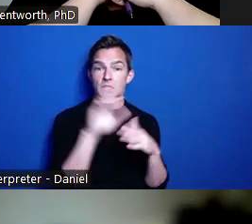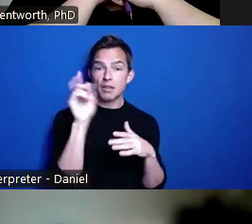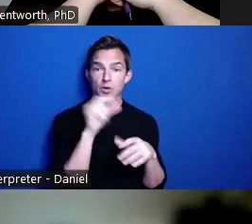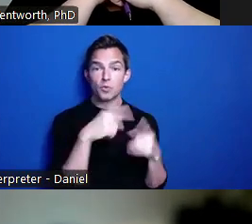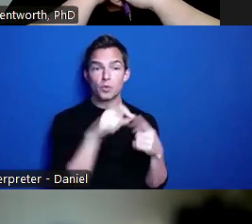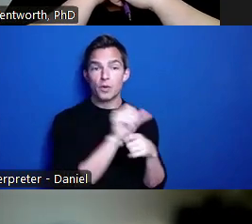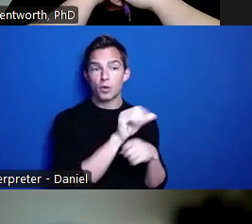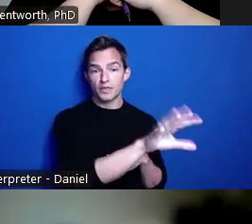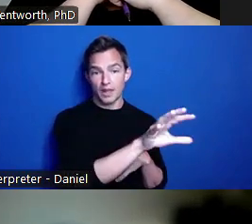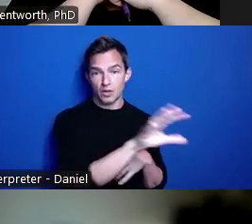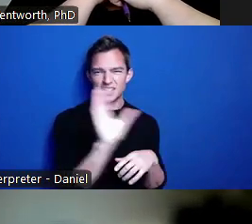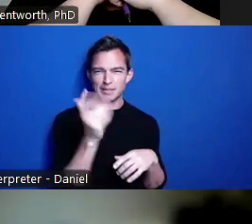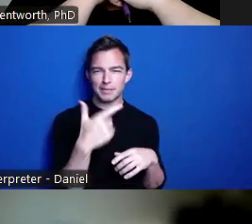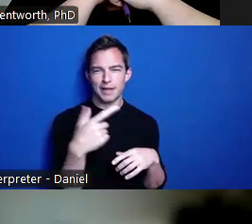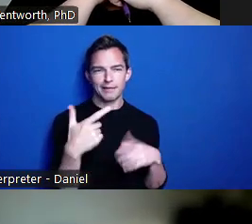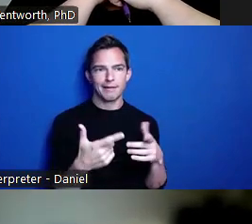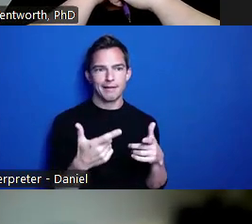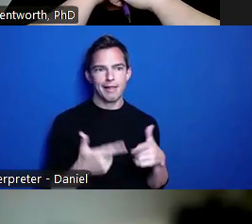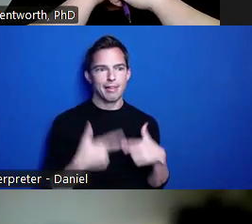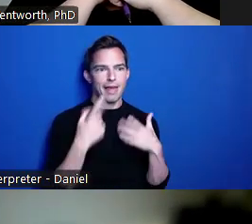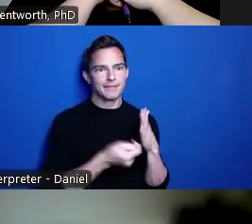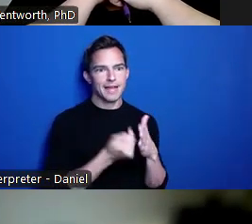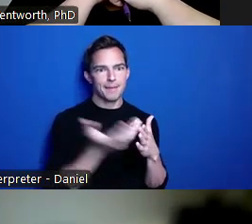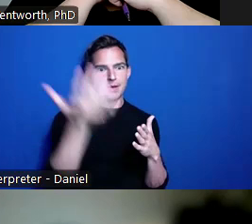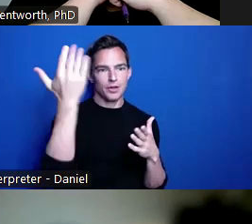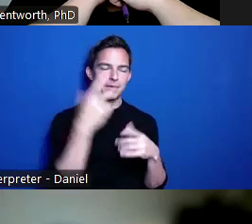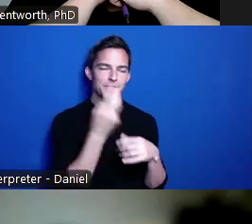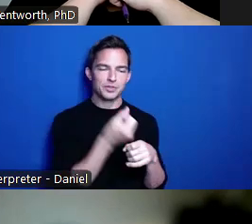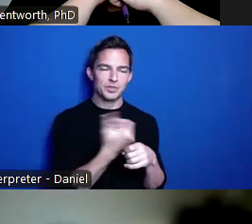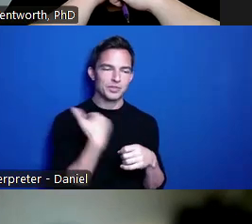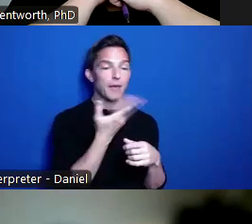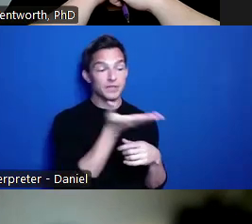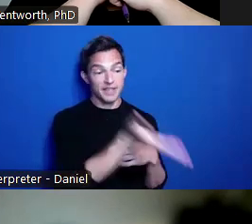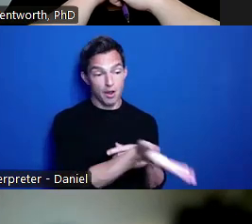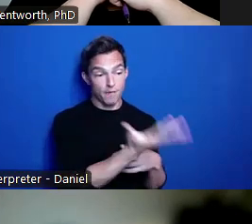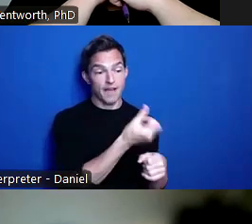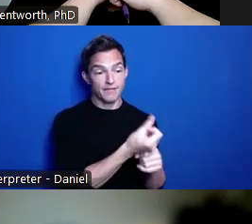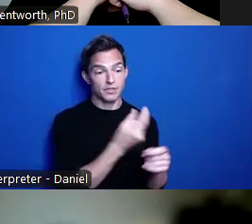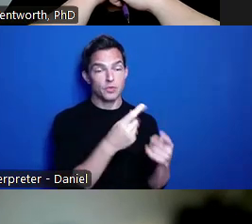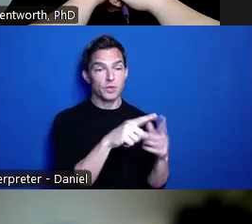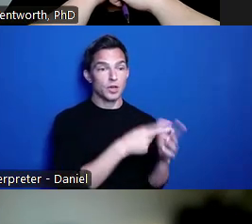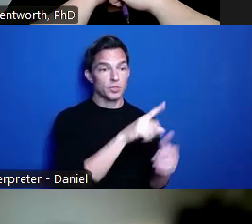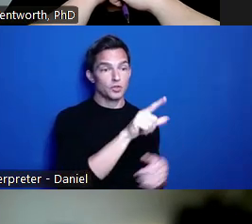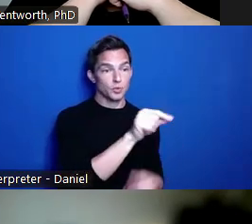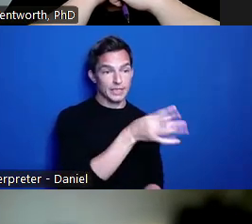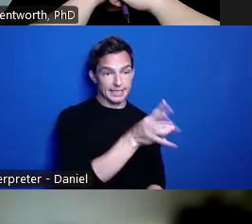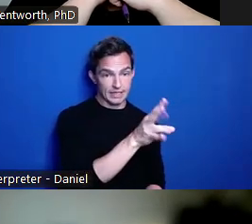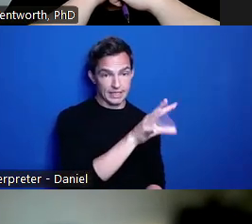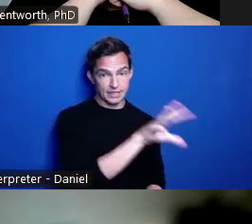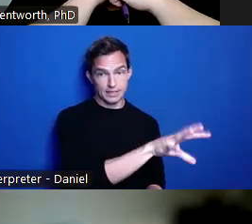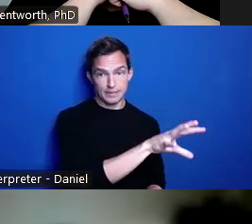it feels like a lifetime ago, but it was 2.5 years ago. I was there for 5 years, but when I started in 2017,